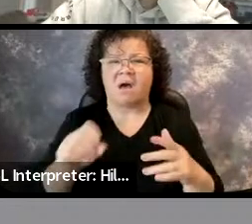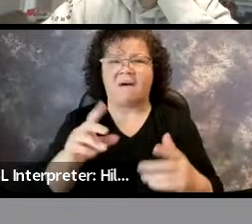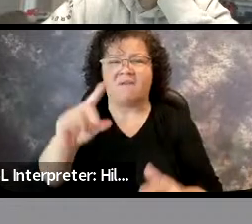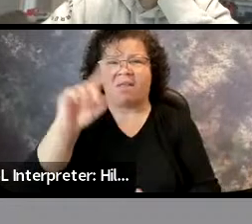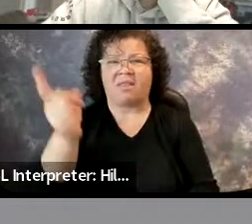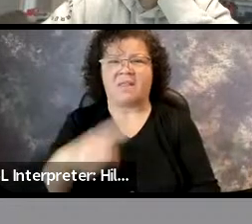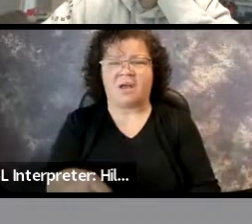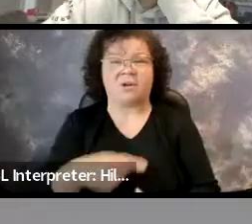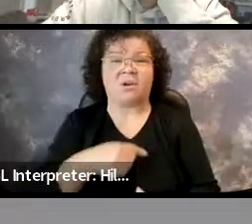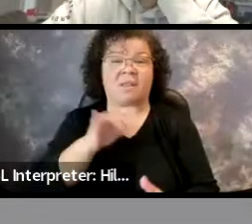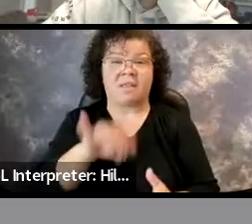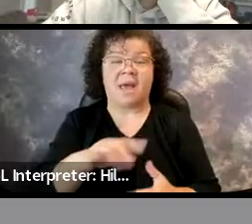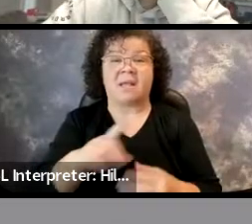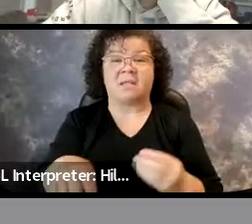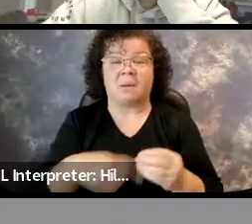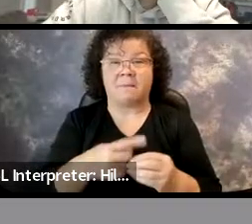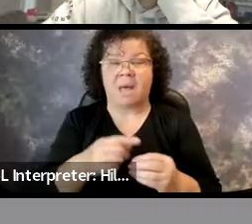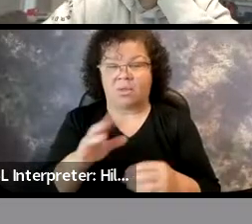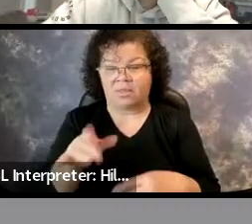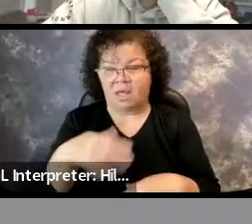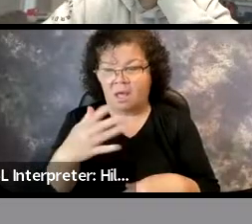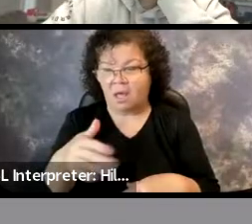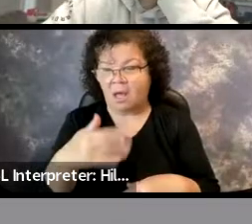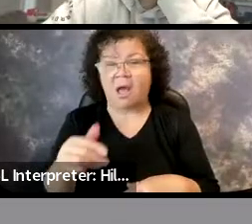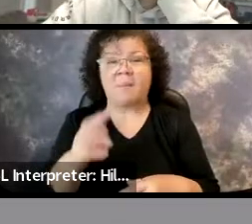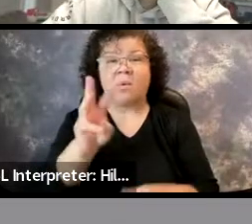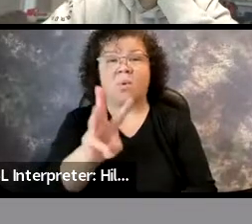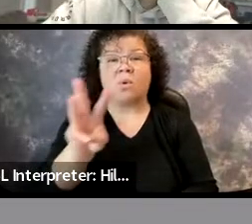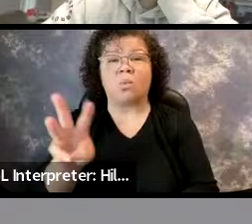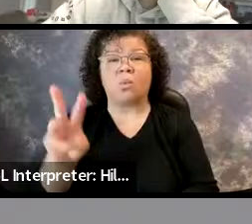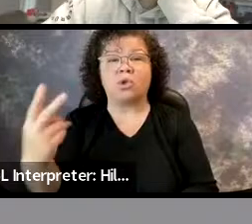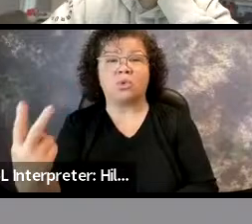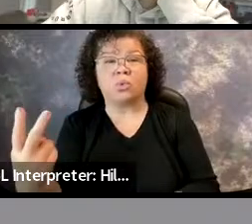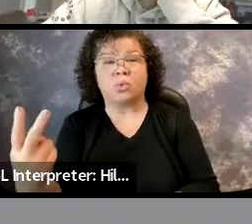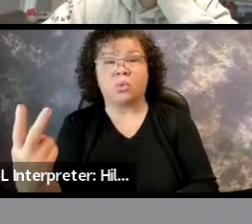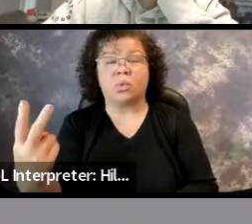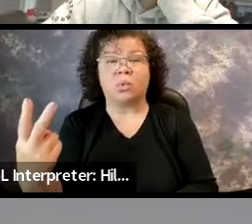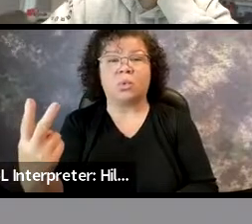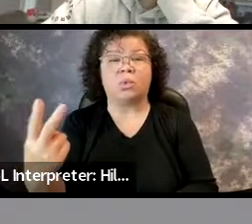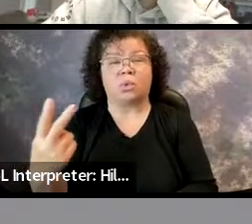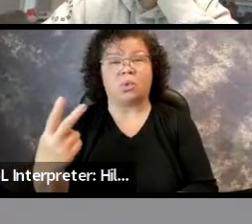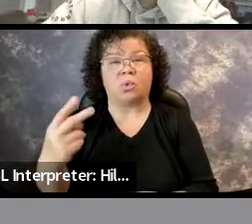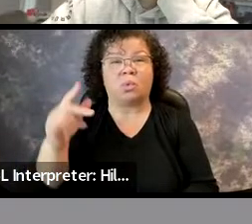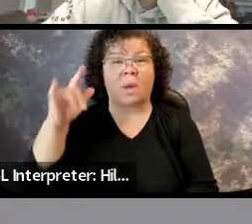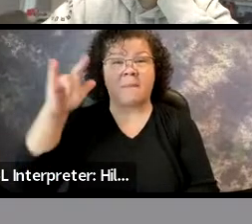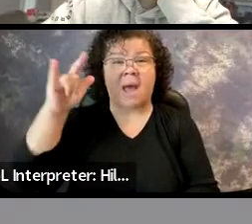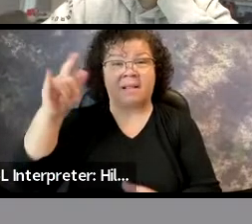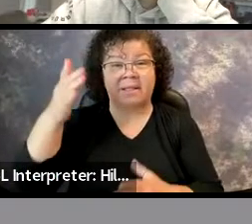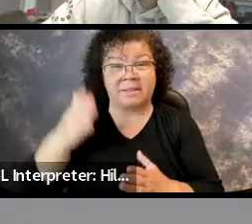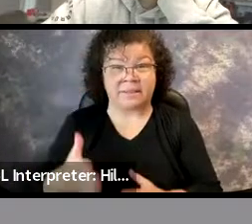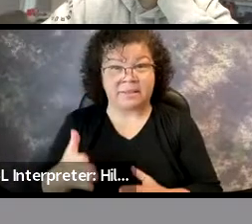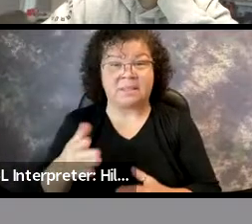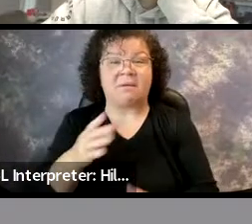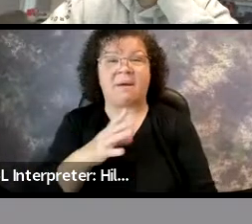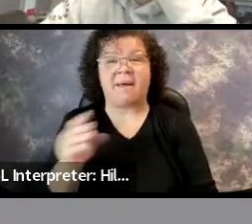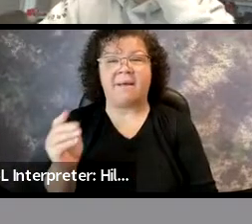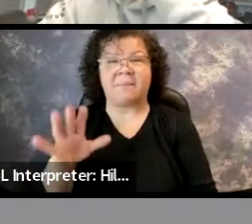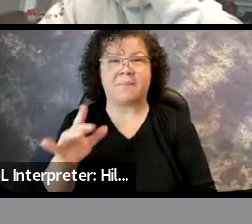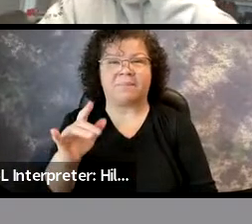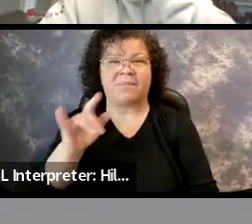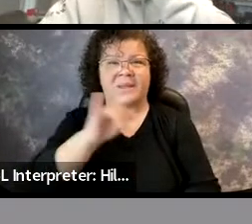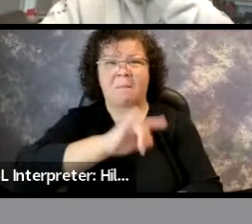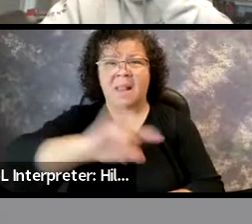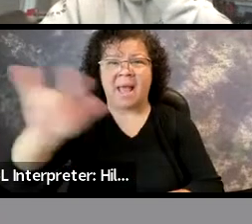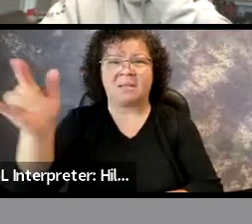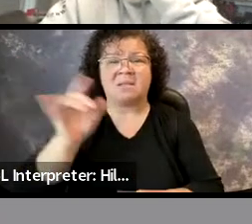about the World War II pilots and planes that flew